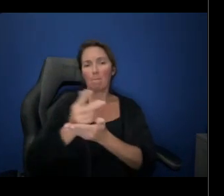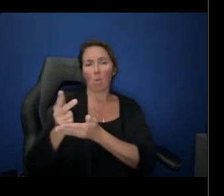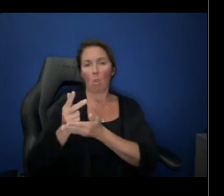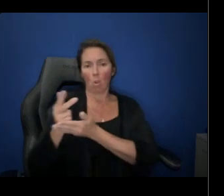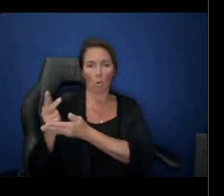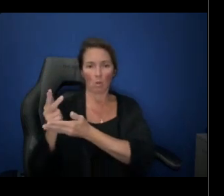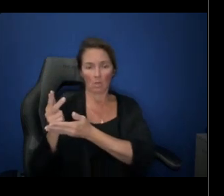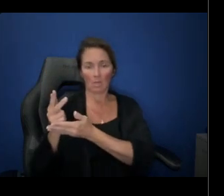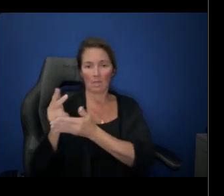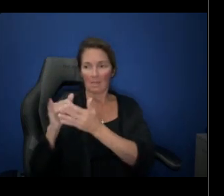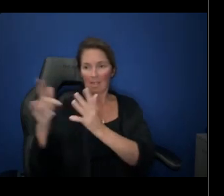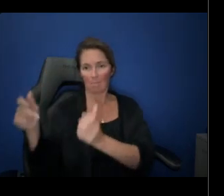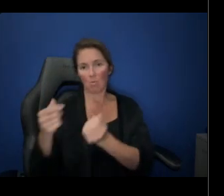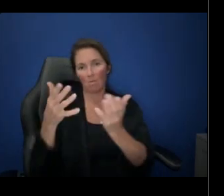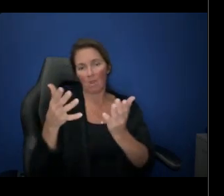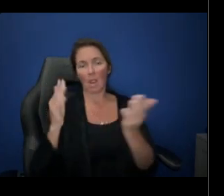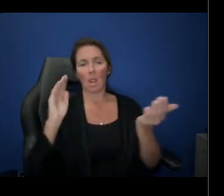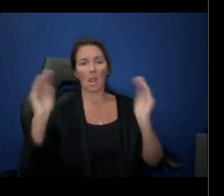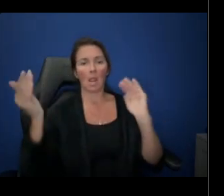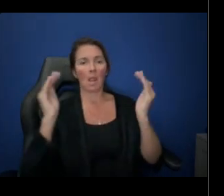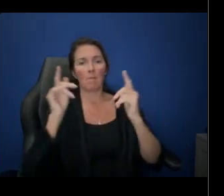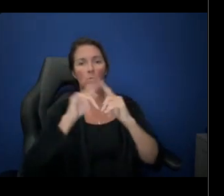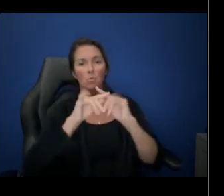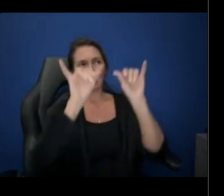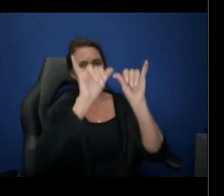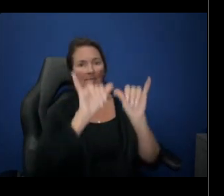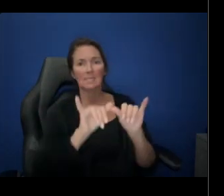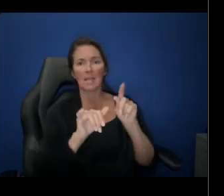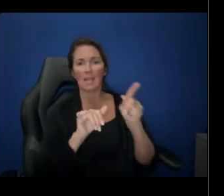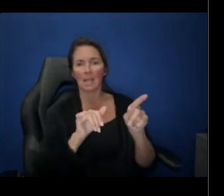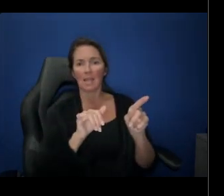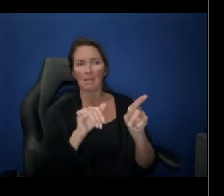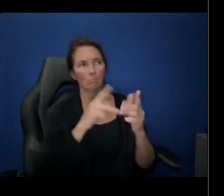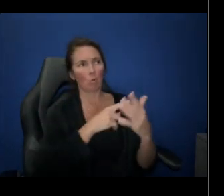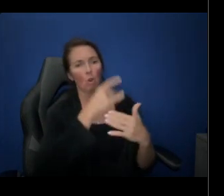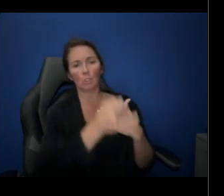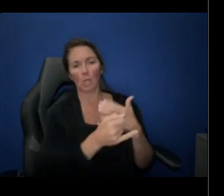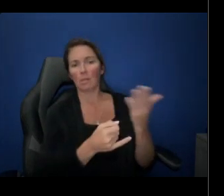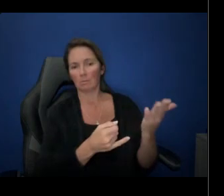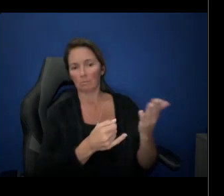spaces provided compared to the size of a project.